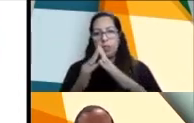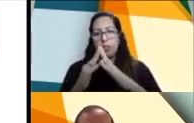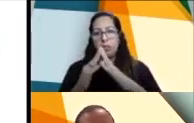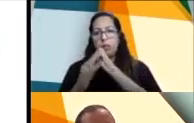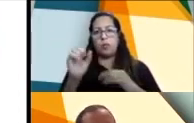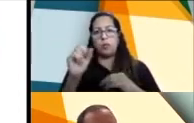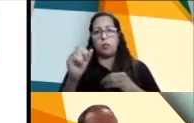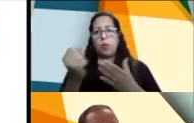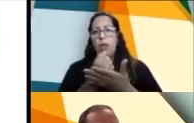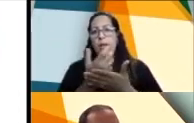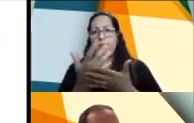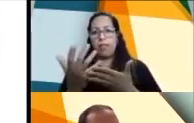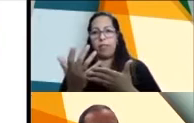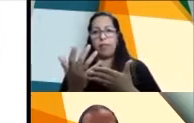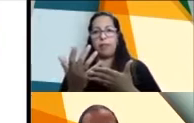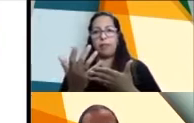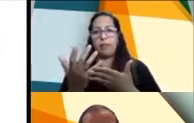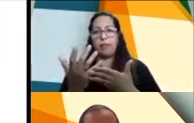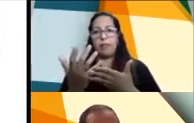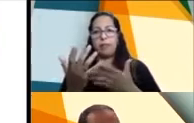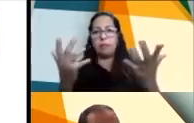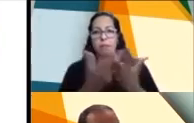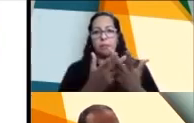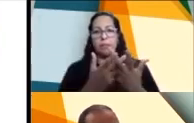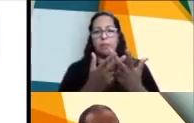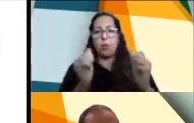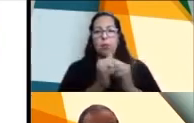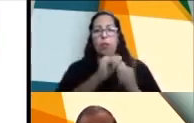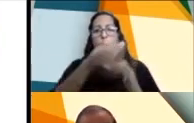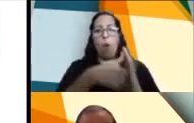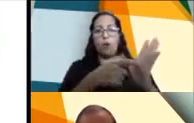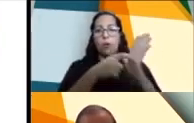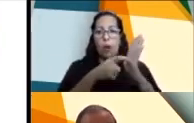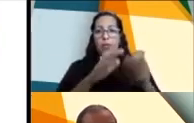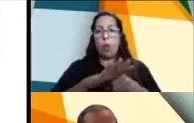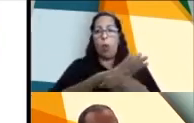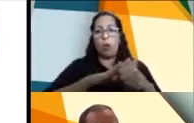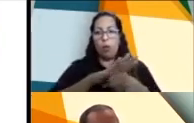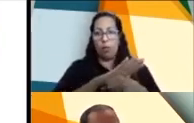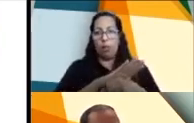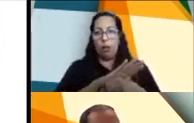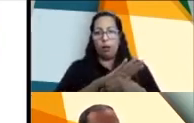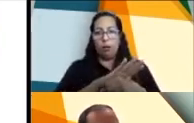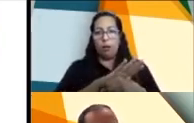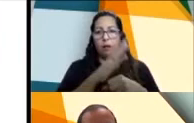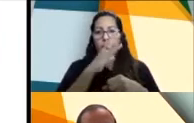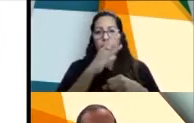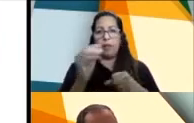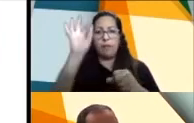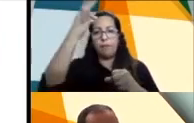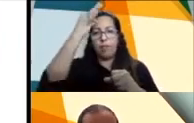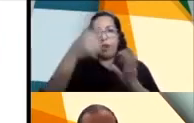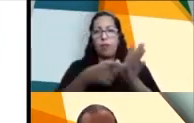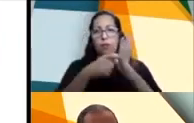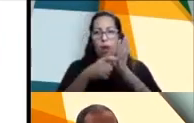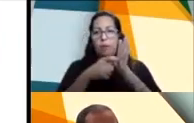is in compliance with all requirements, local requirements and federal requirements in terms